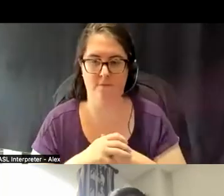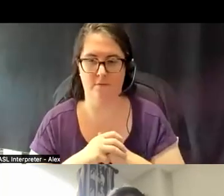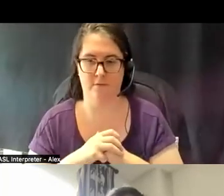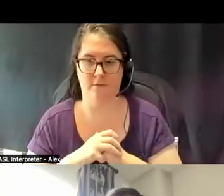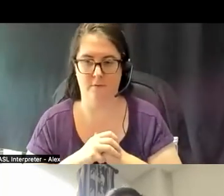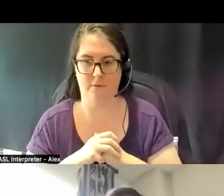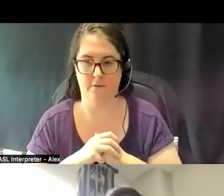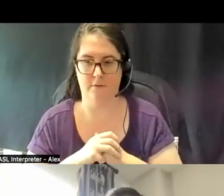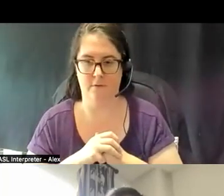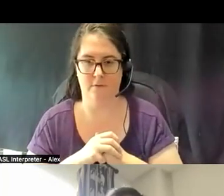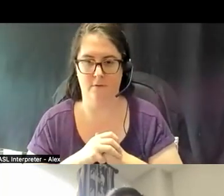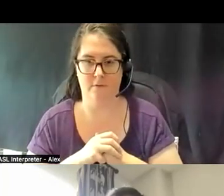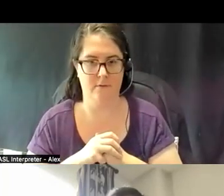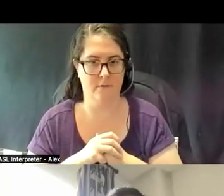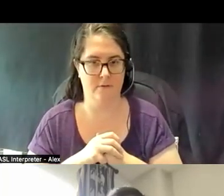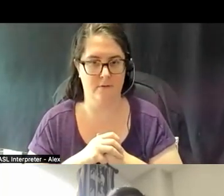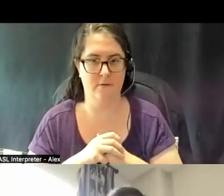Oh, good. Tech.